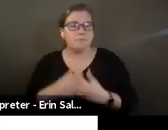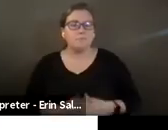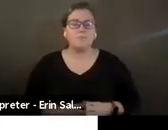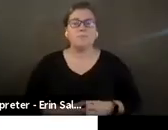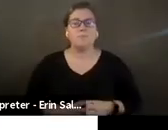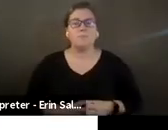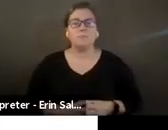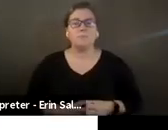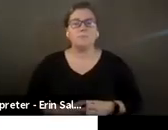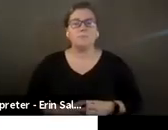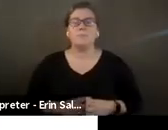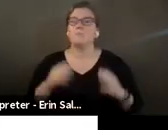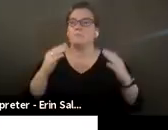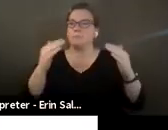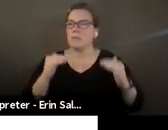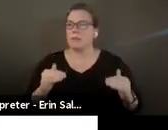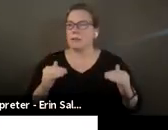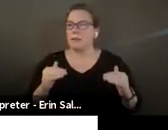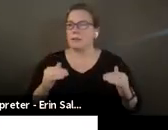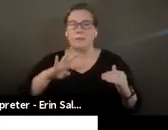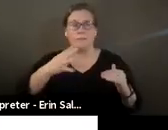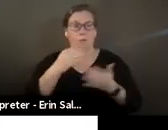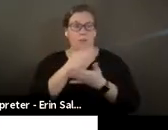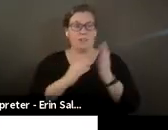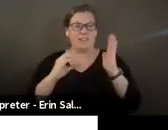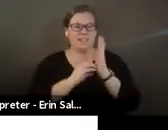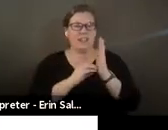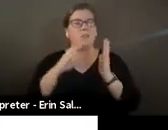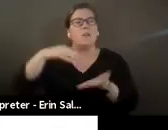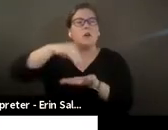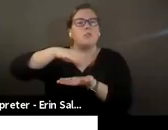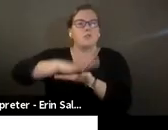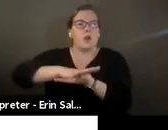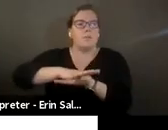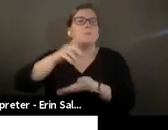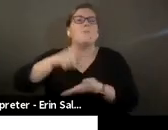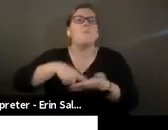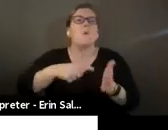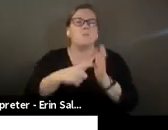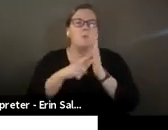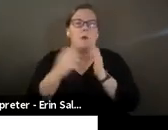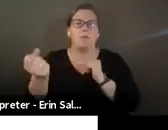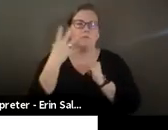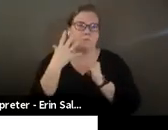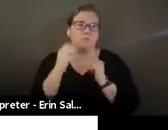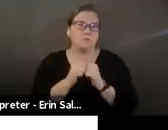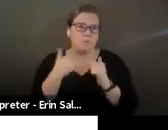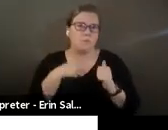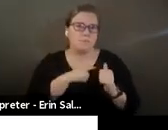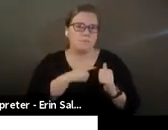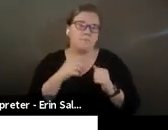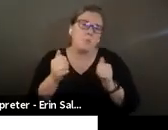And then the next section is the documents that we are going to require be sent in with the